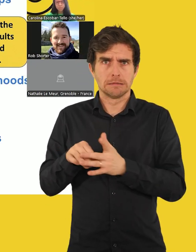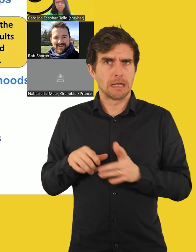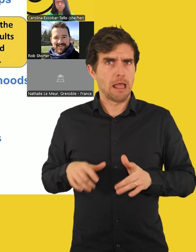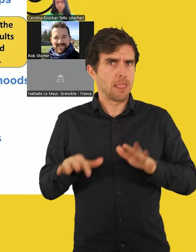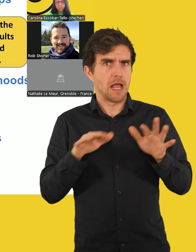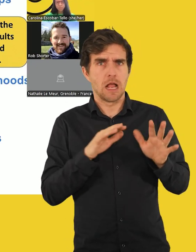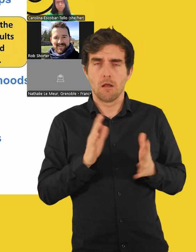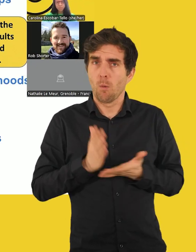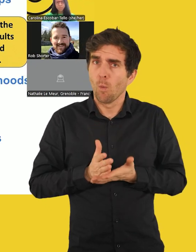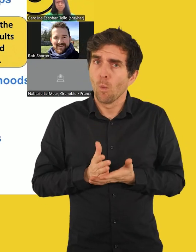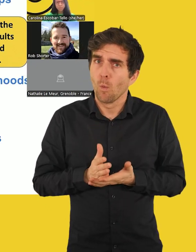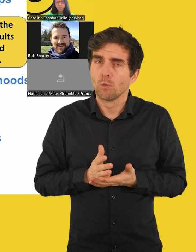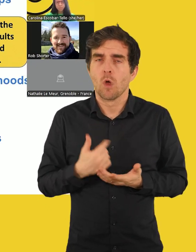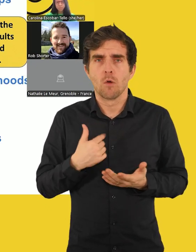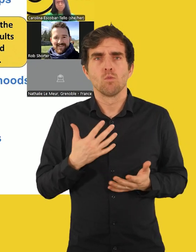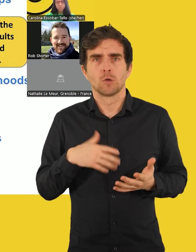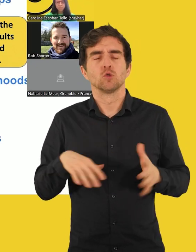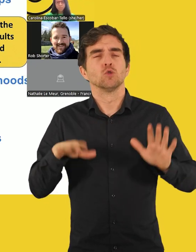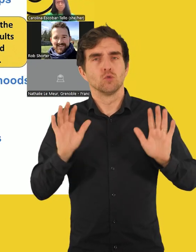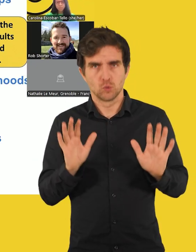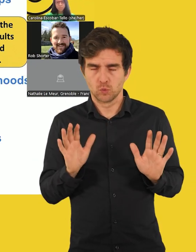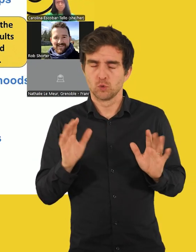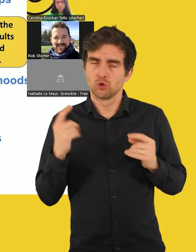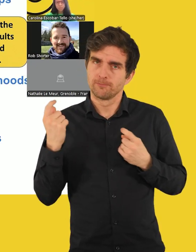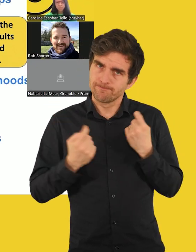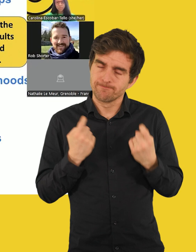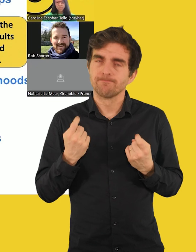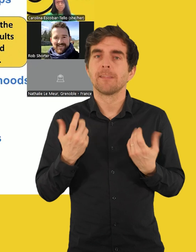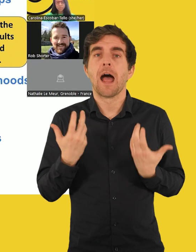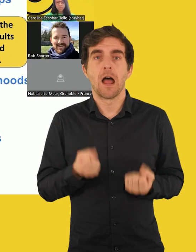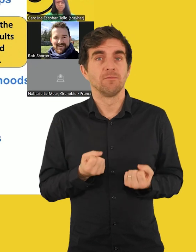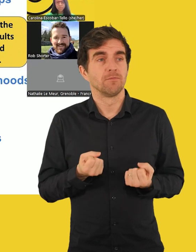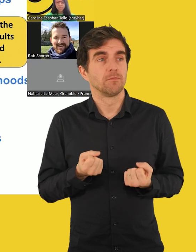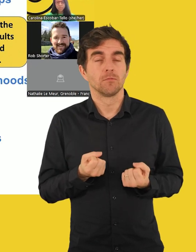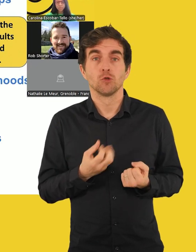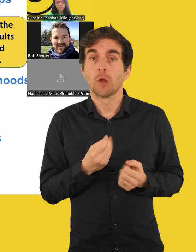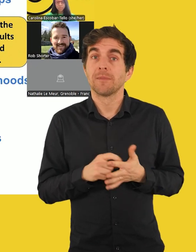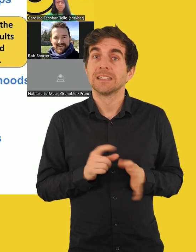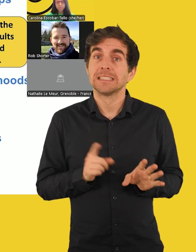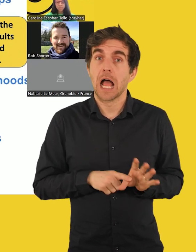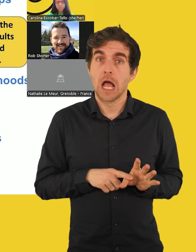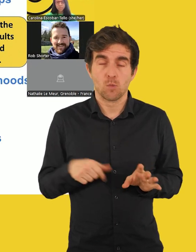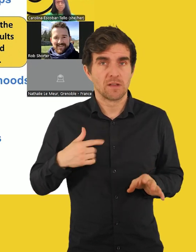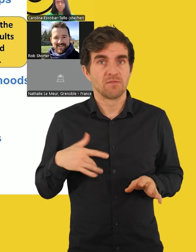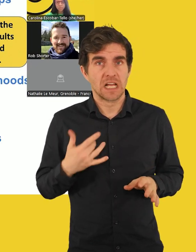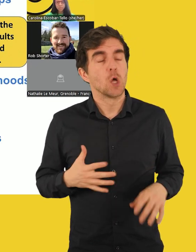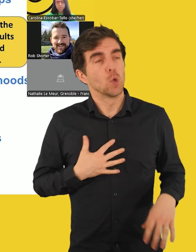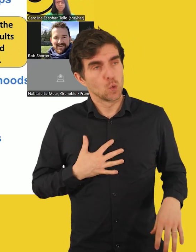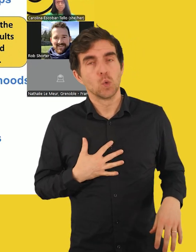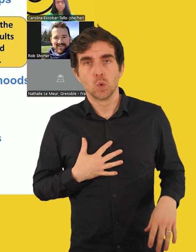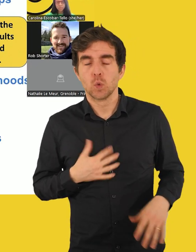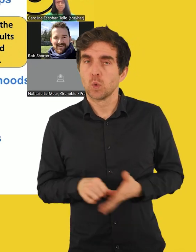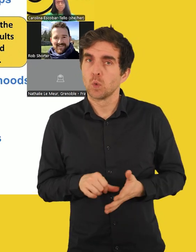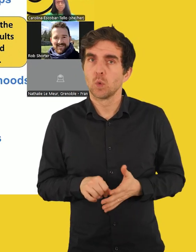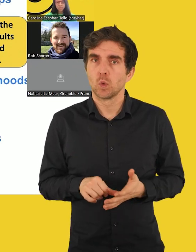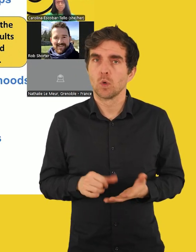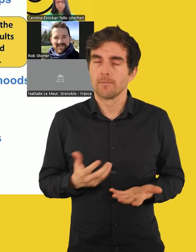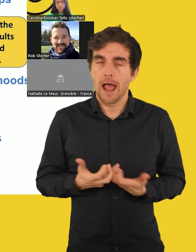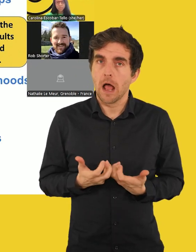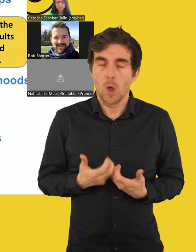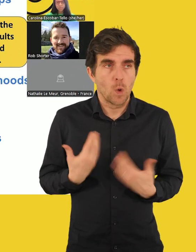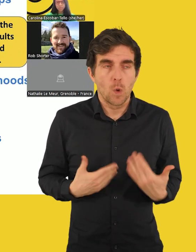these challenges? They're very real, and I just want to sit with them for a moment, recognize there are days when all of us feel some of these